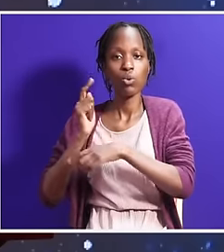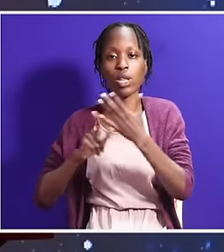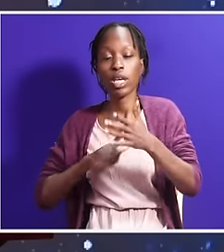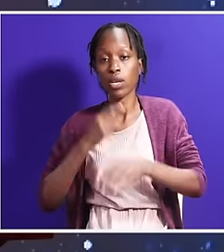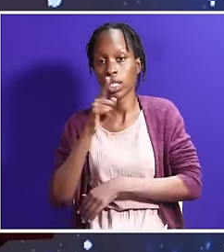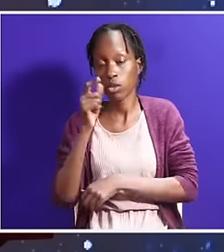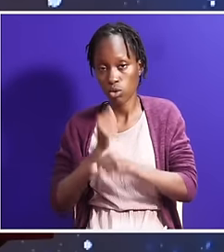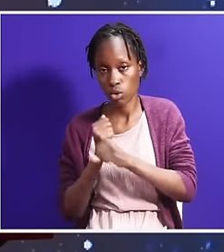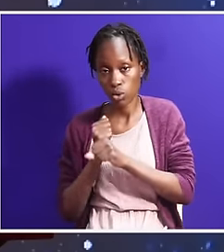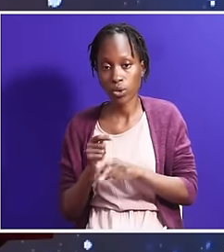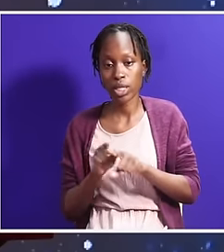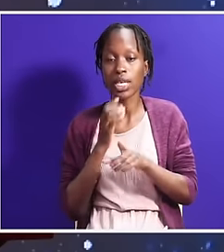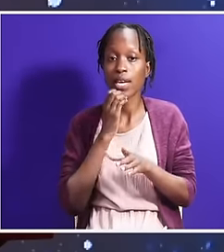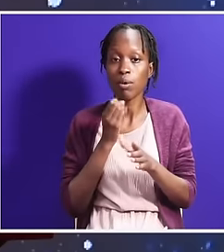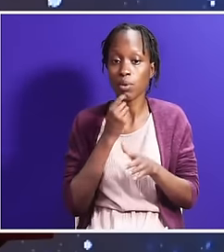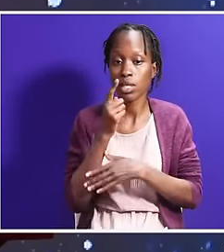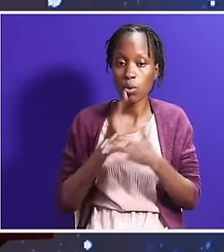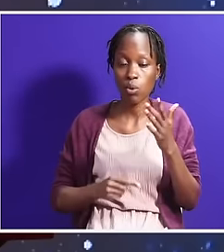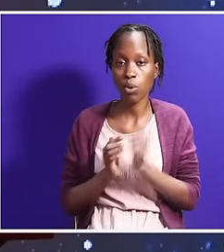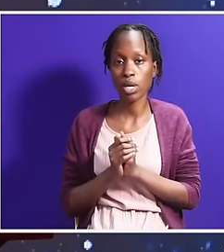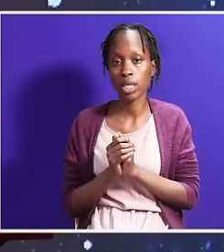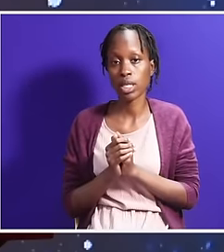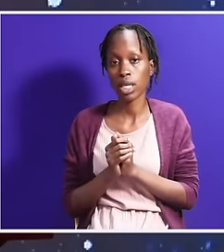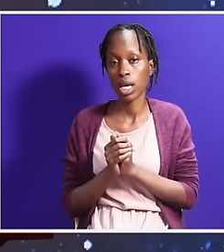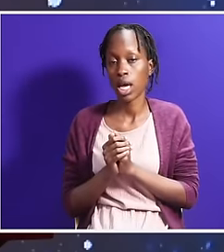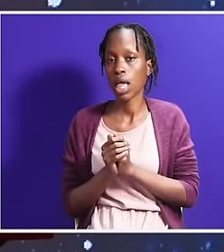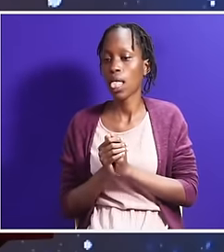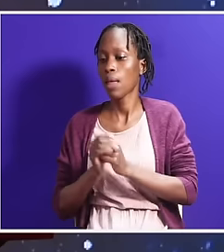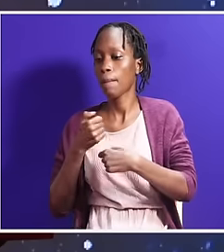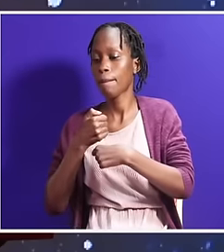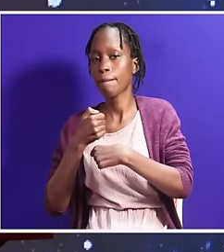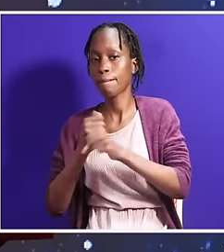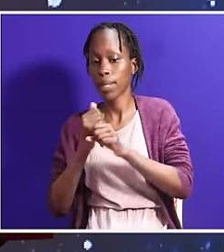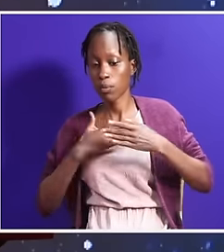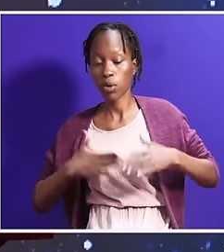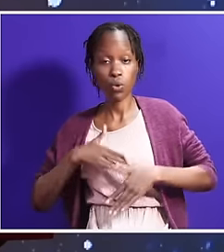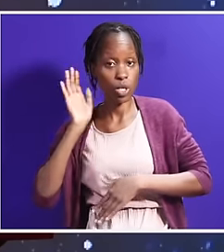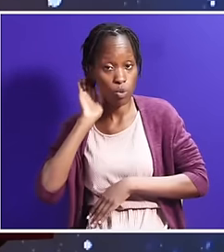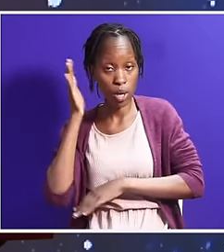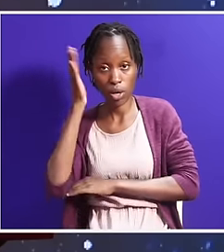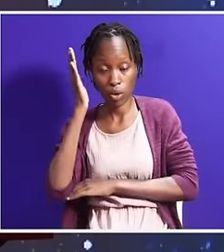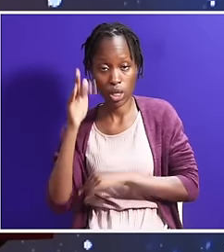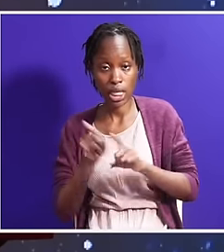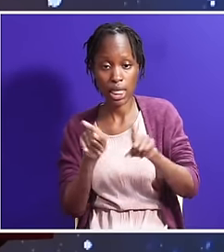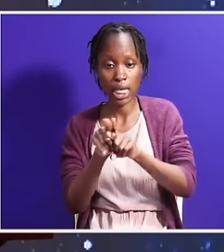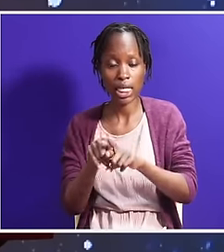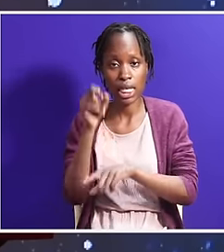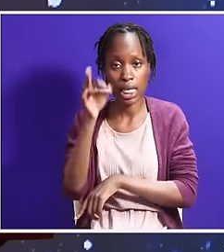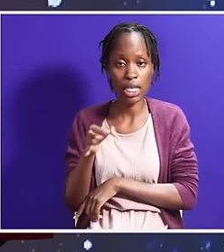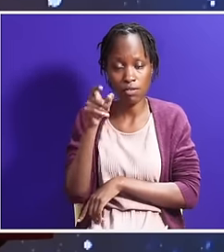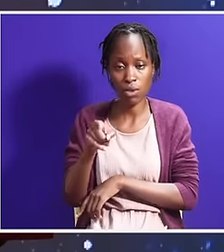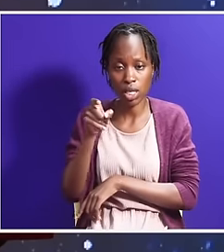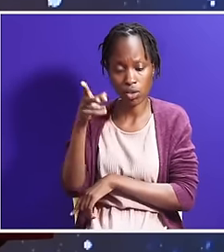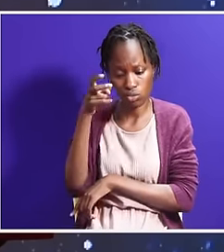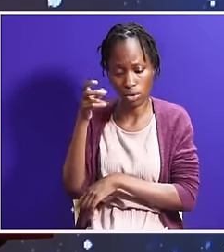do? In Hebrews, it talks about putting your body on the path of obedience. And you see, if I have to listen to my body,